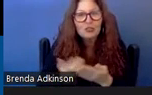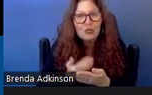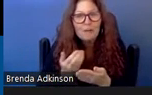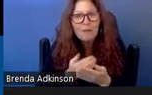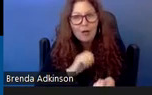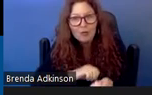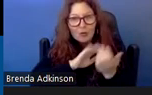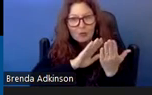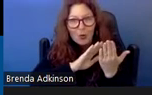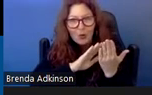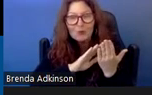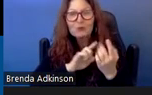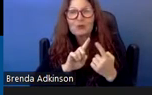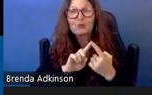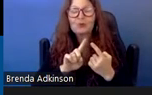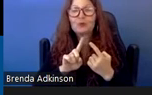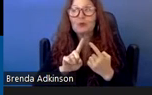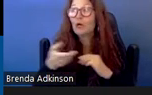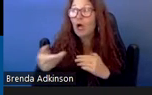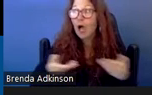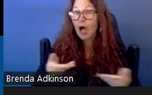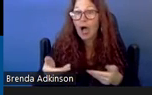to hire case managers